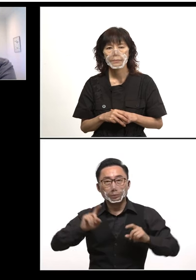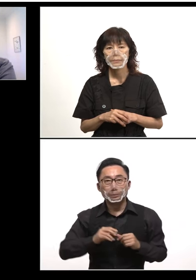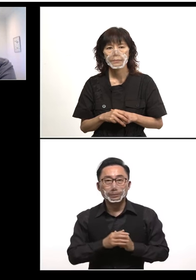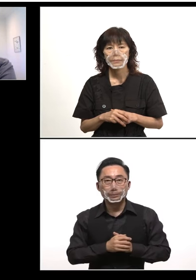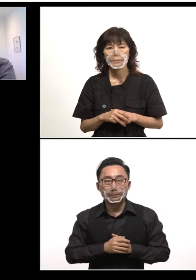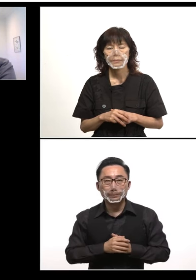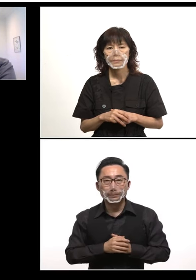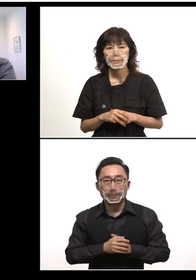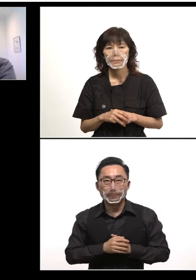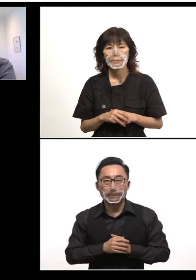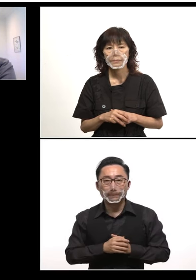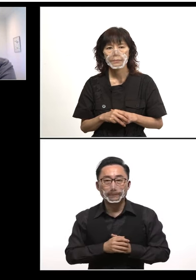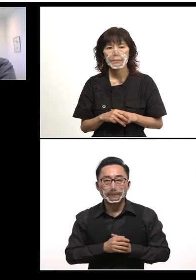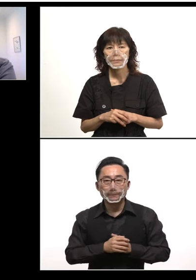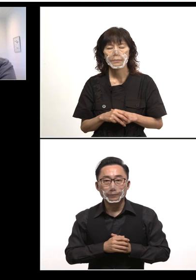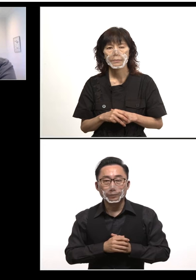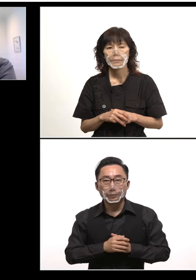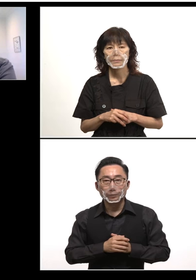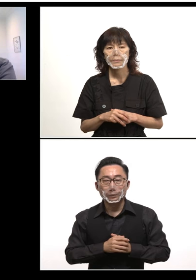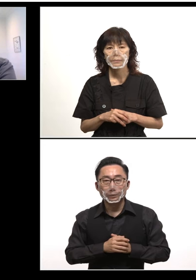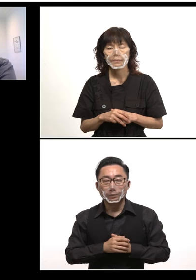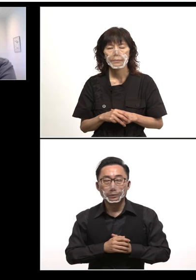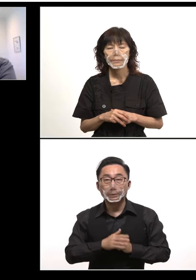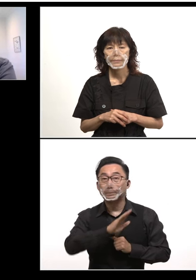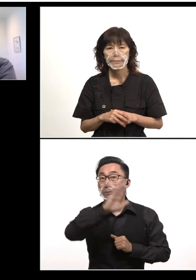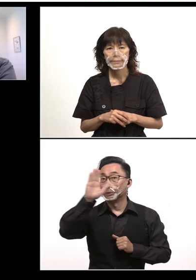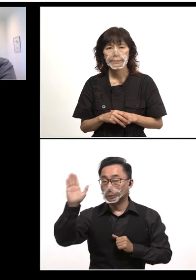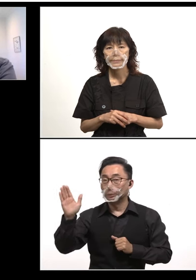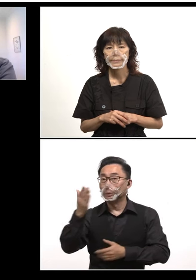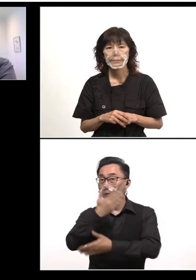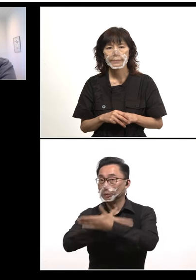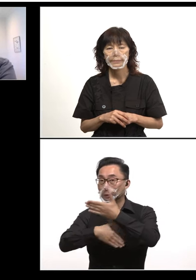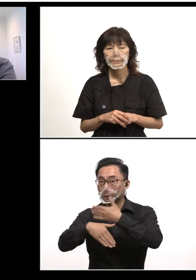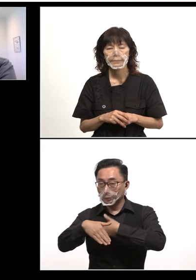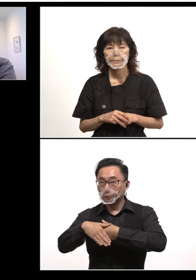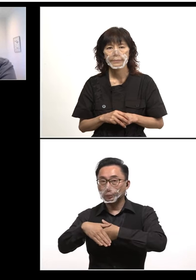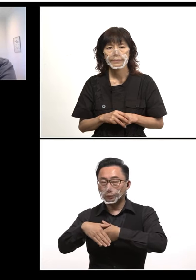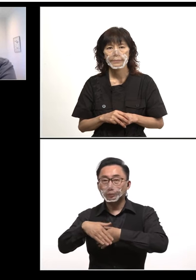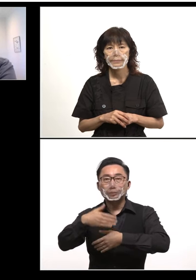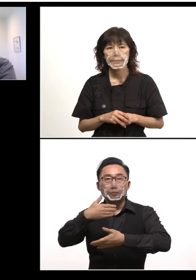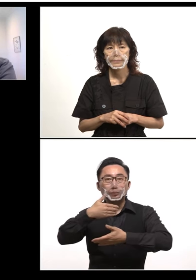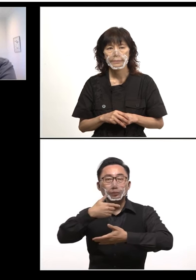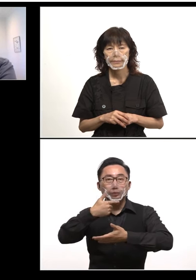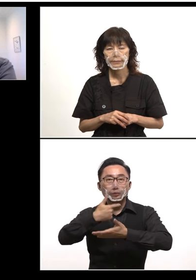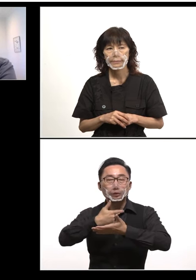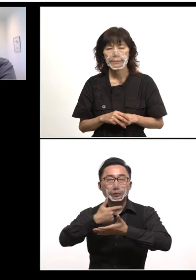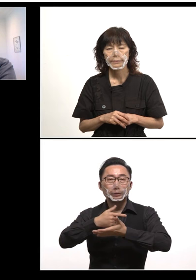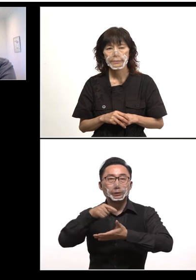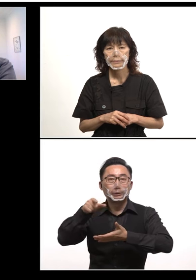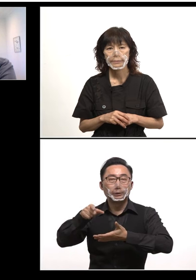with special abilities that I know, just has given them some sense of,